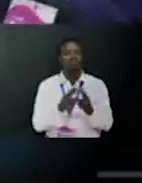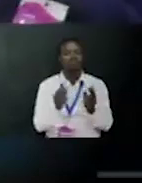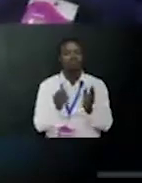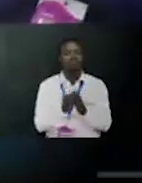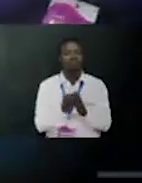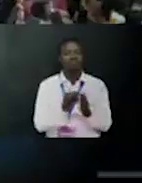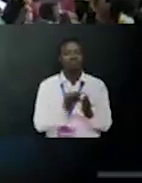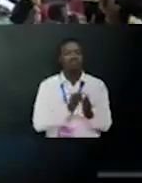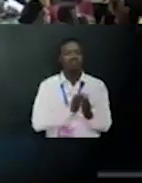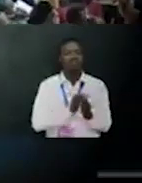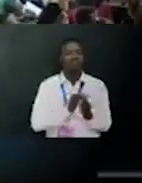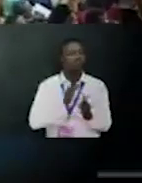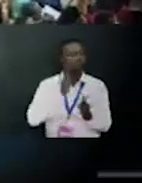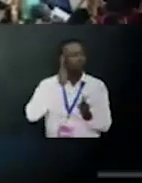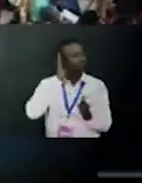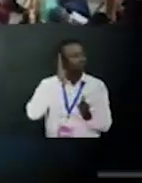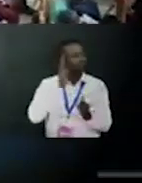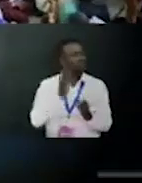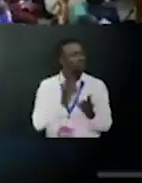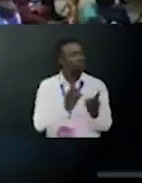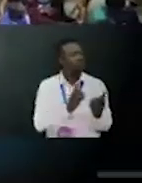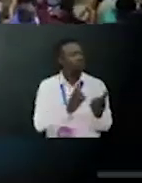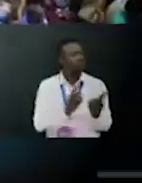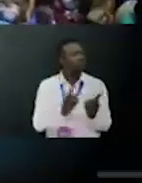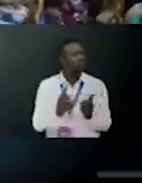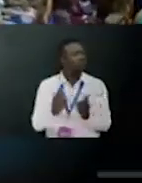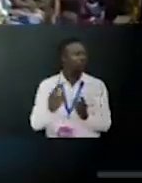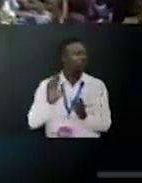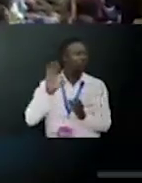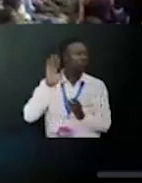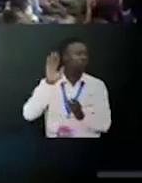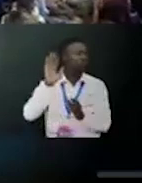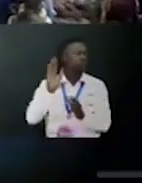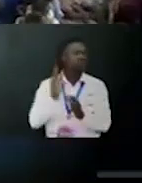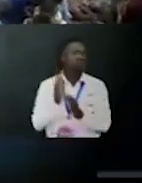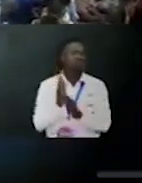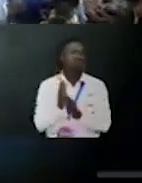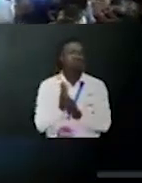ways, so that I will do